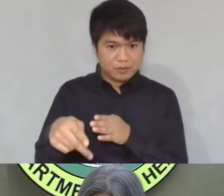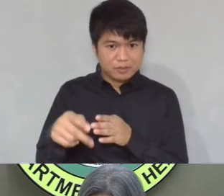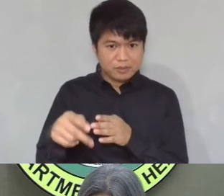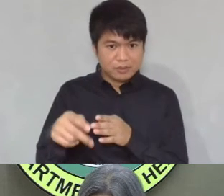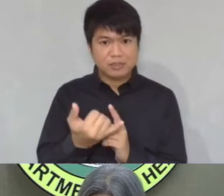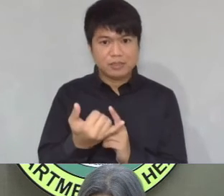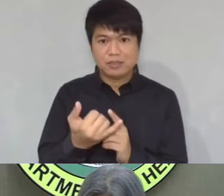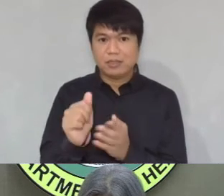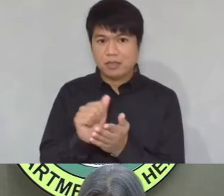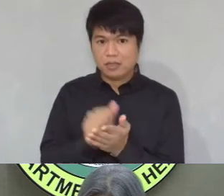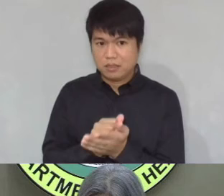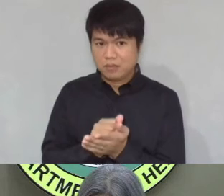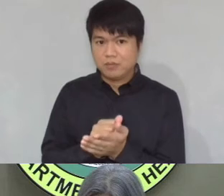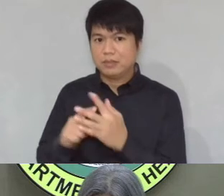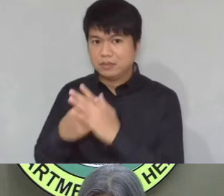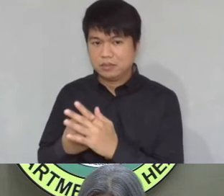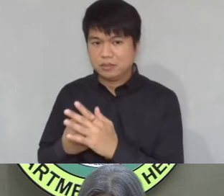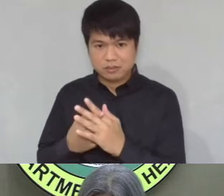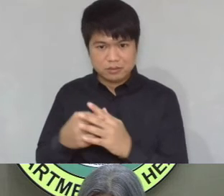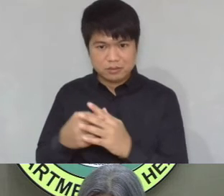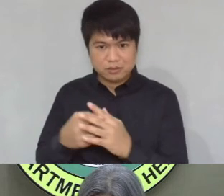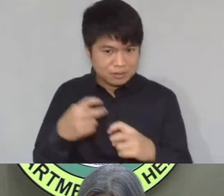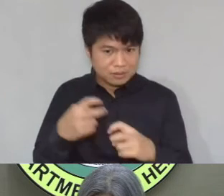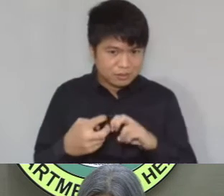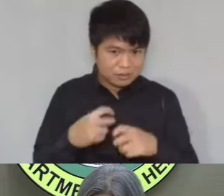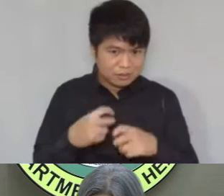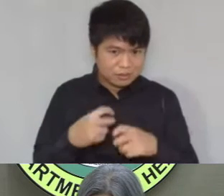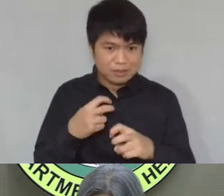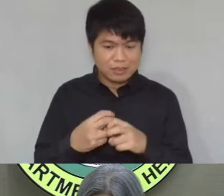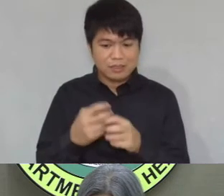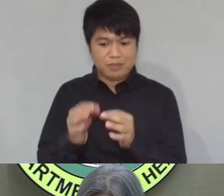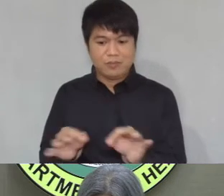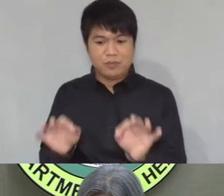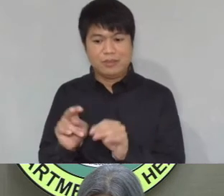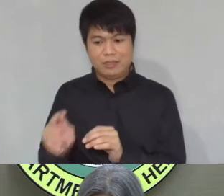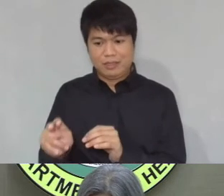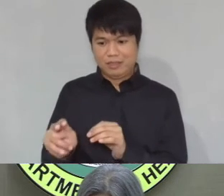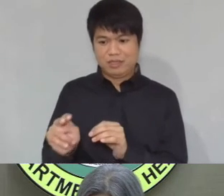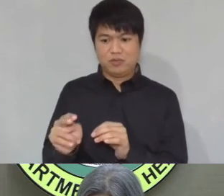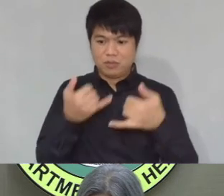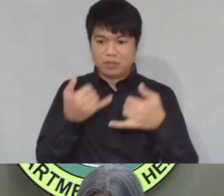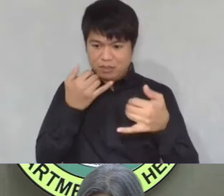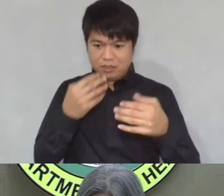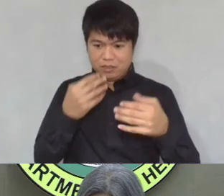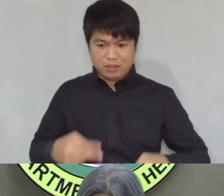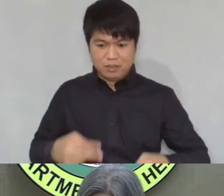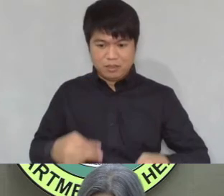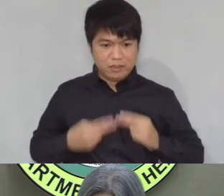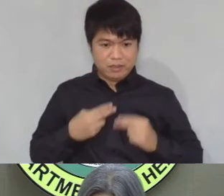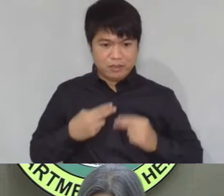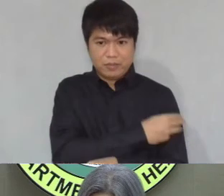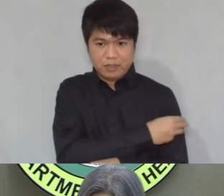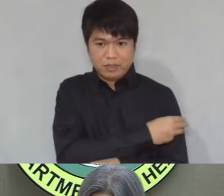professional societies, the academia will also start considering where are the most difficult communities where telehealth is much needed. So even